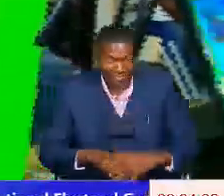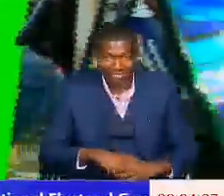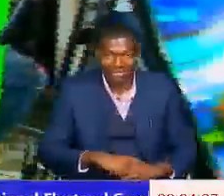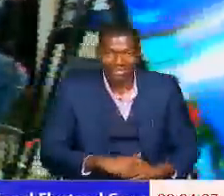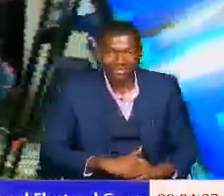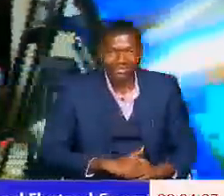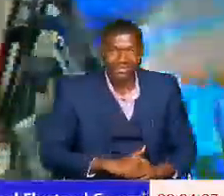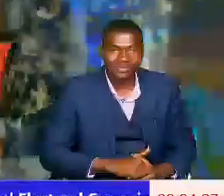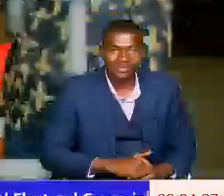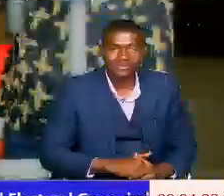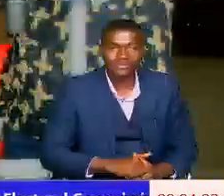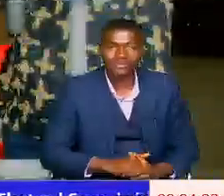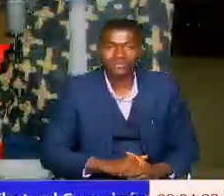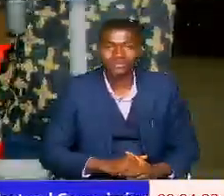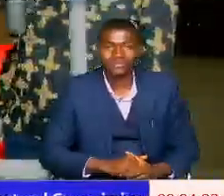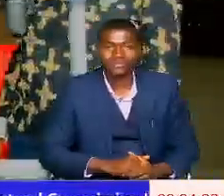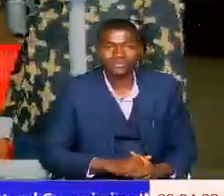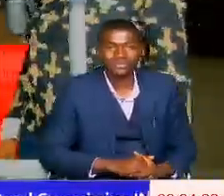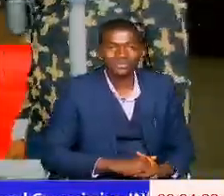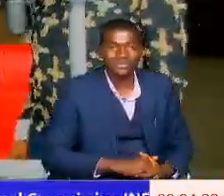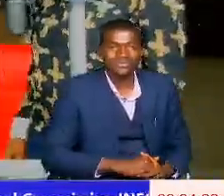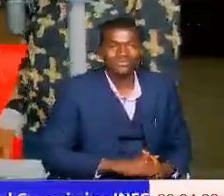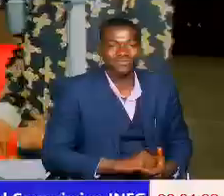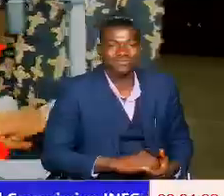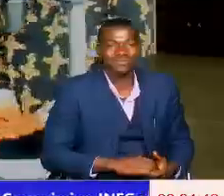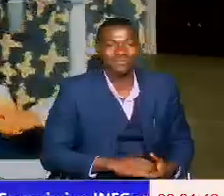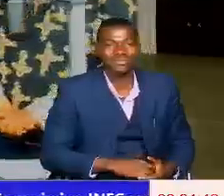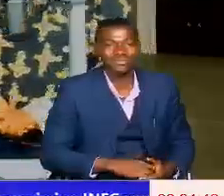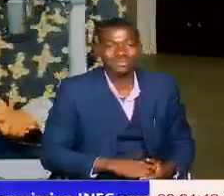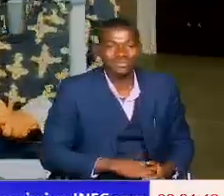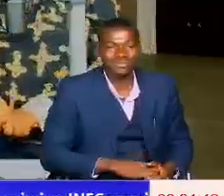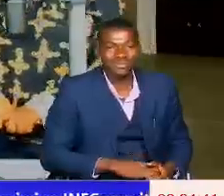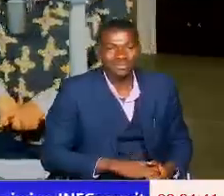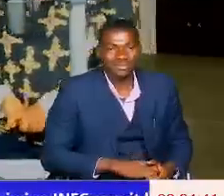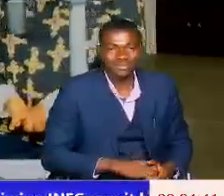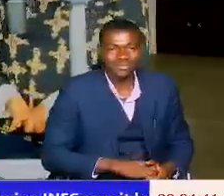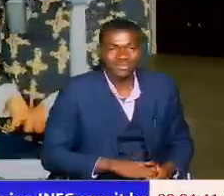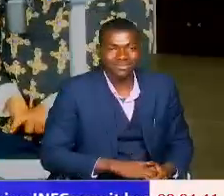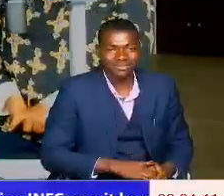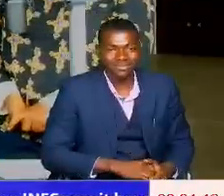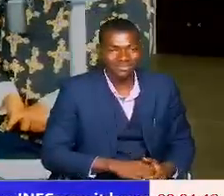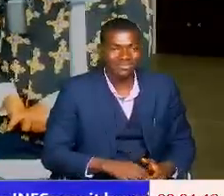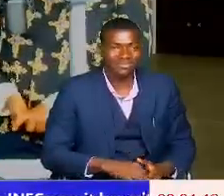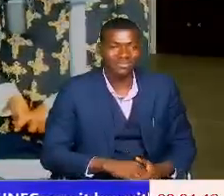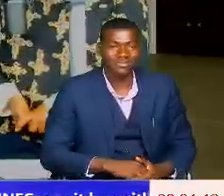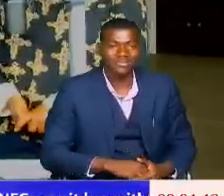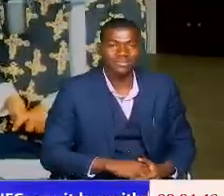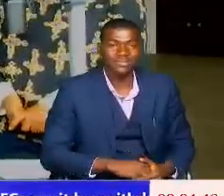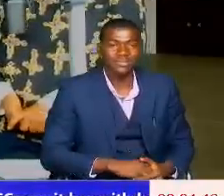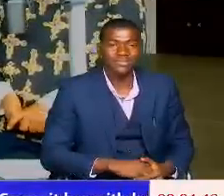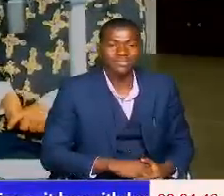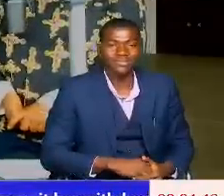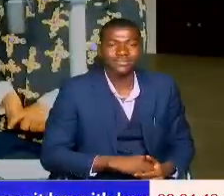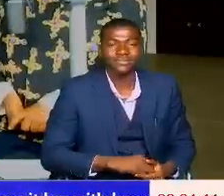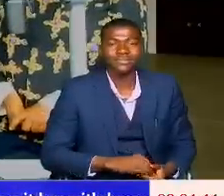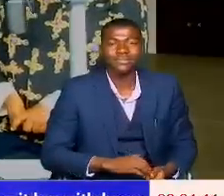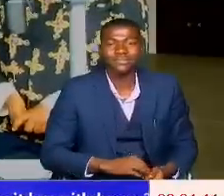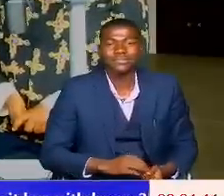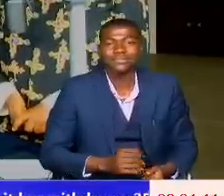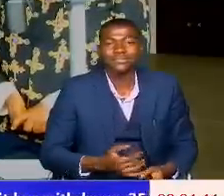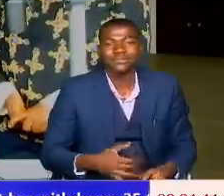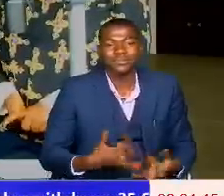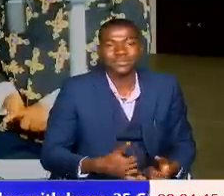Good morning, Ordinary President. Good morning. I salute you, sir. At least